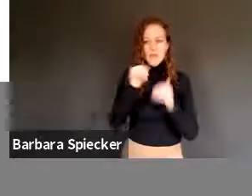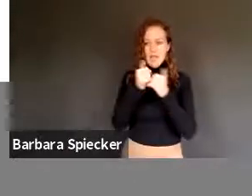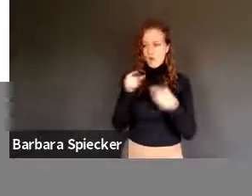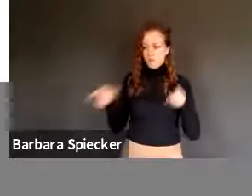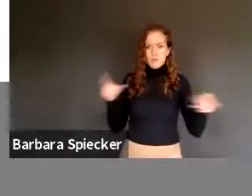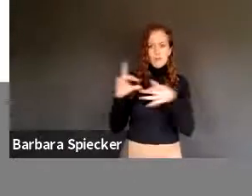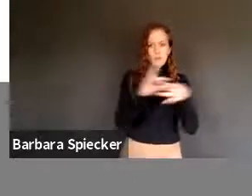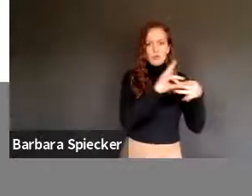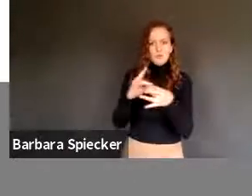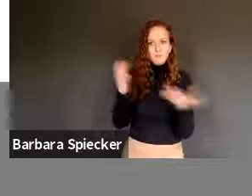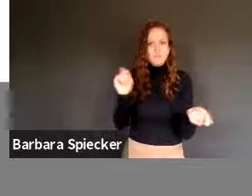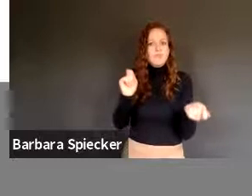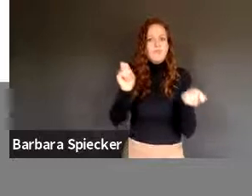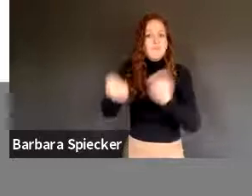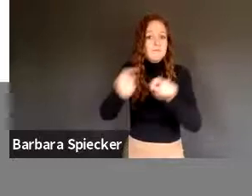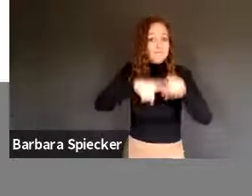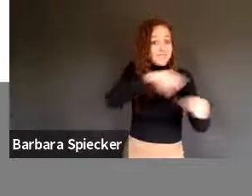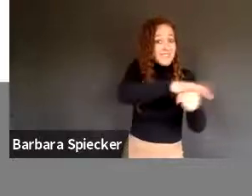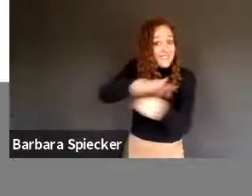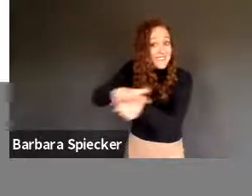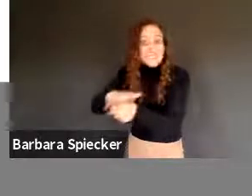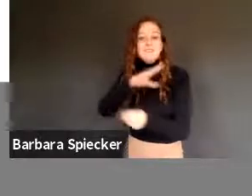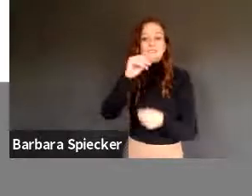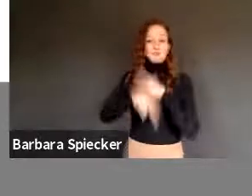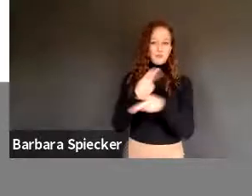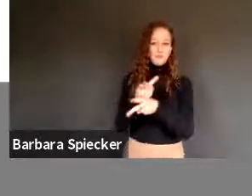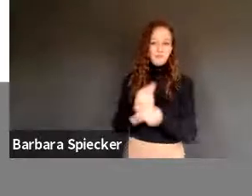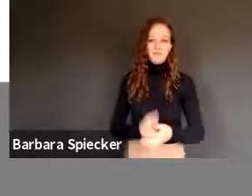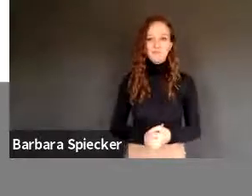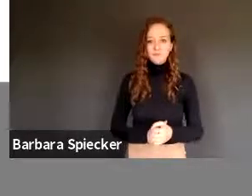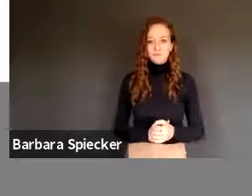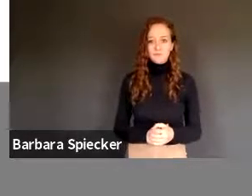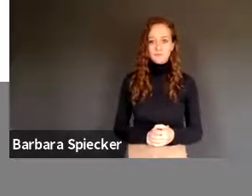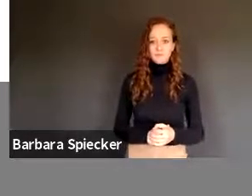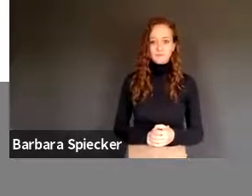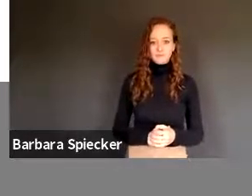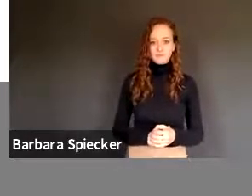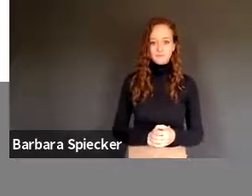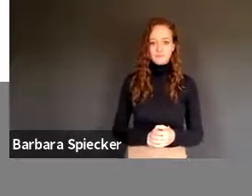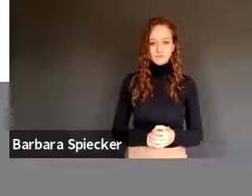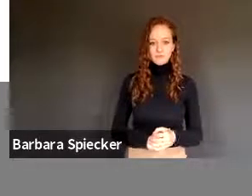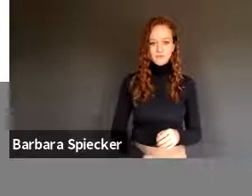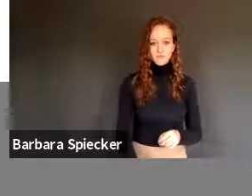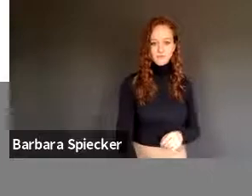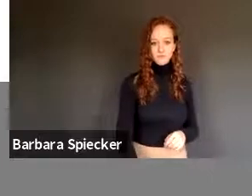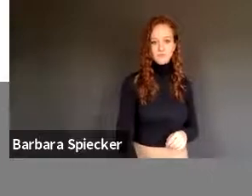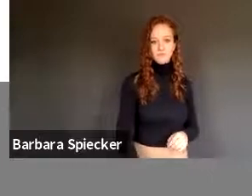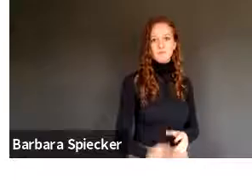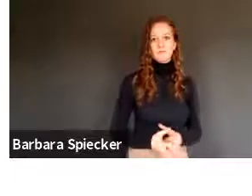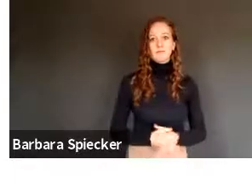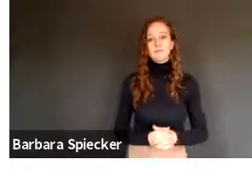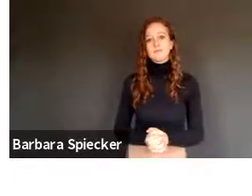and La Nina, and kelp abundance, and consider how their relationship might vary across sites and